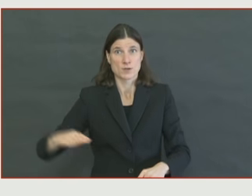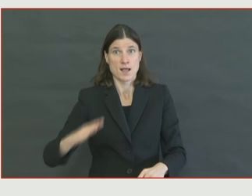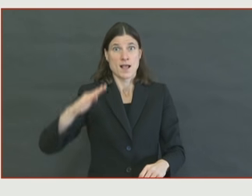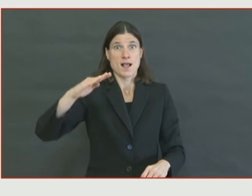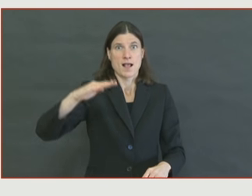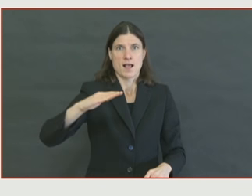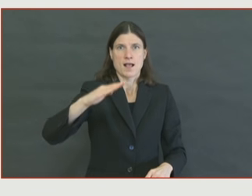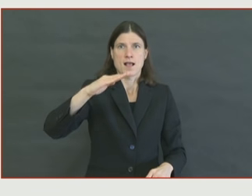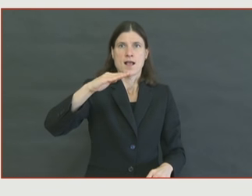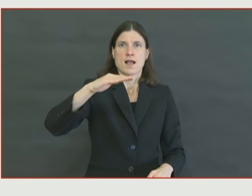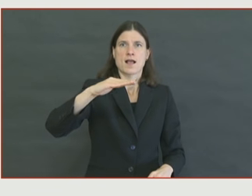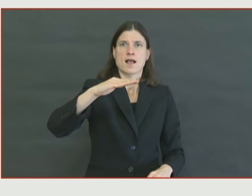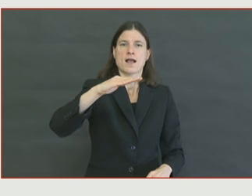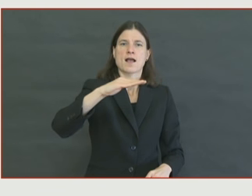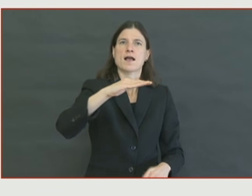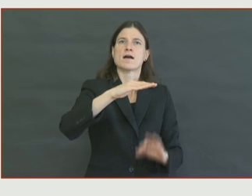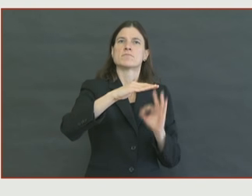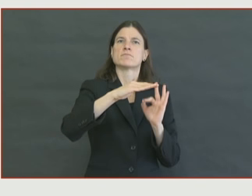a lot worse.